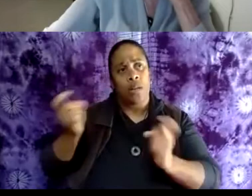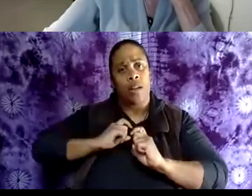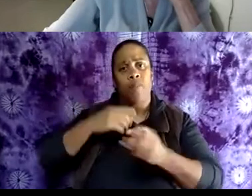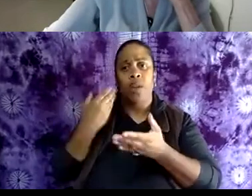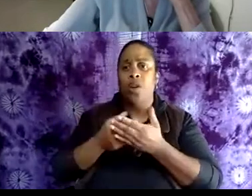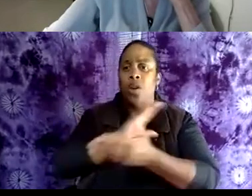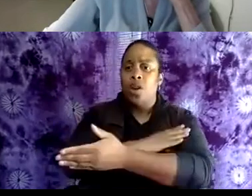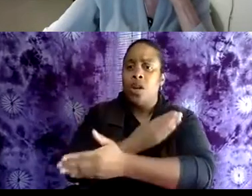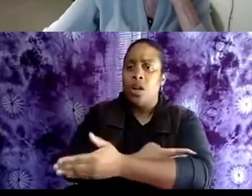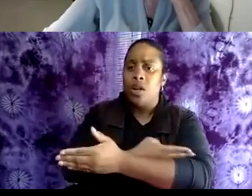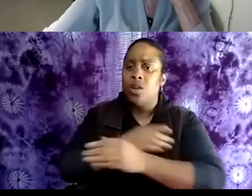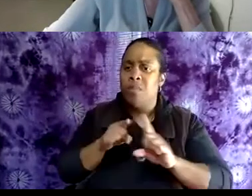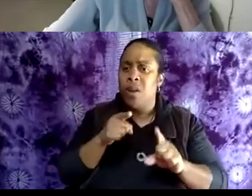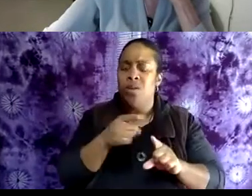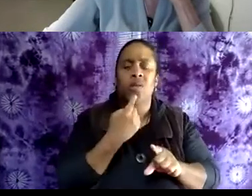is that she could